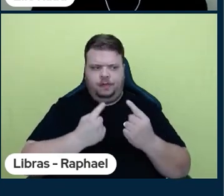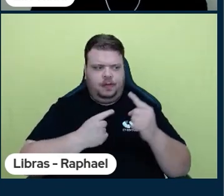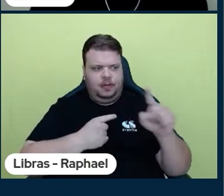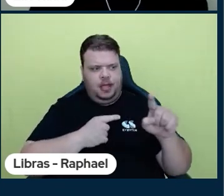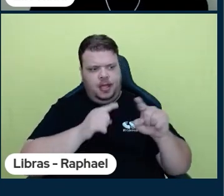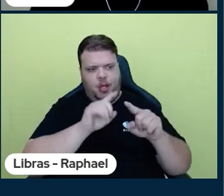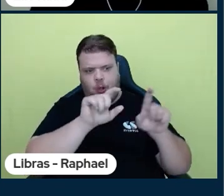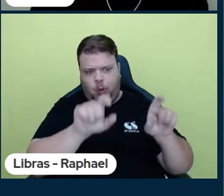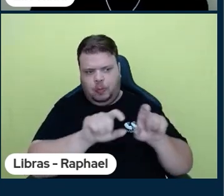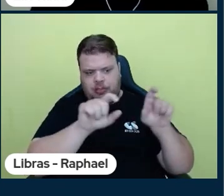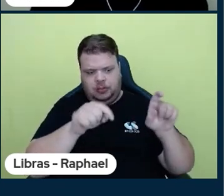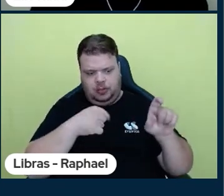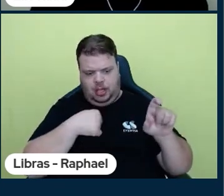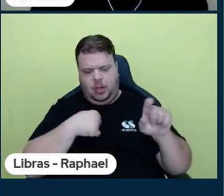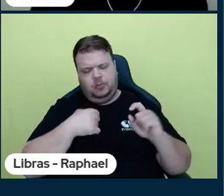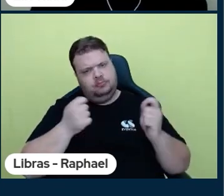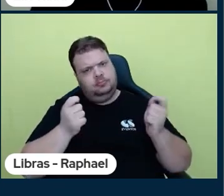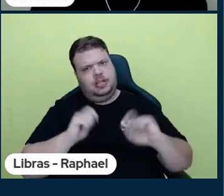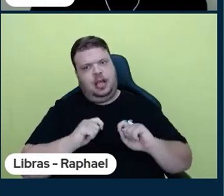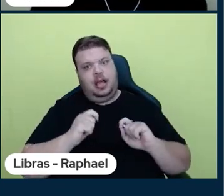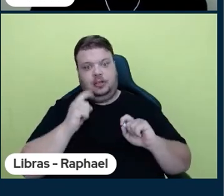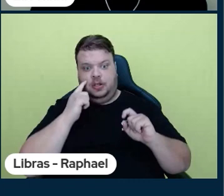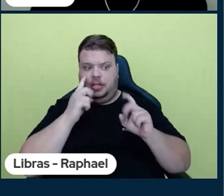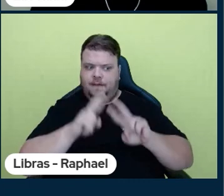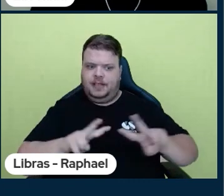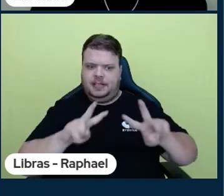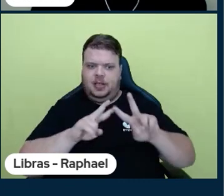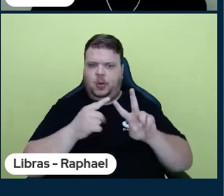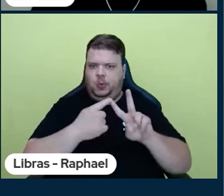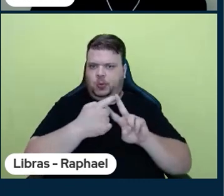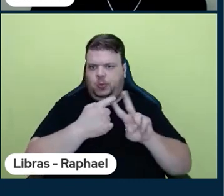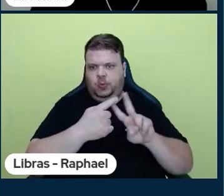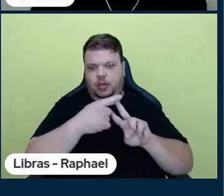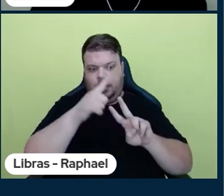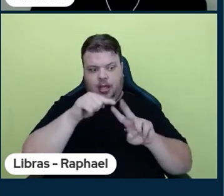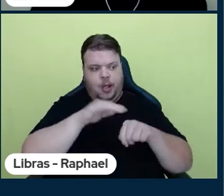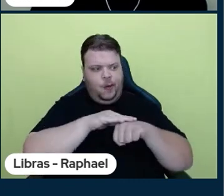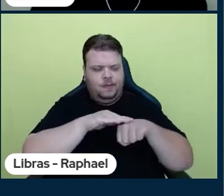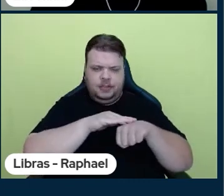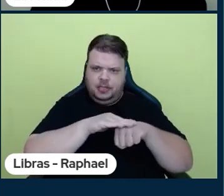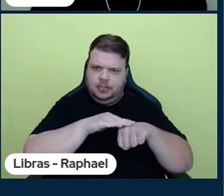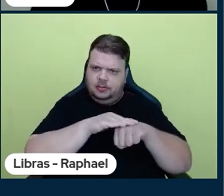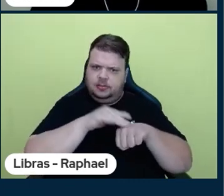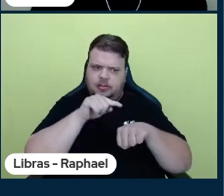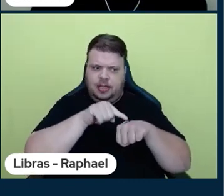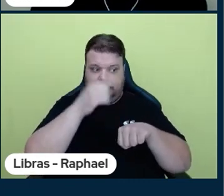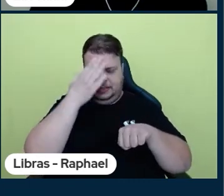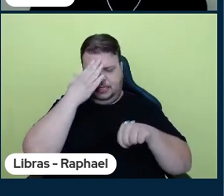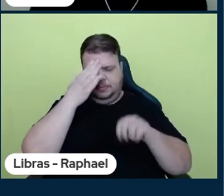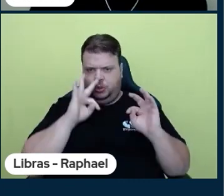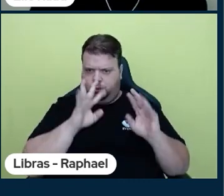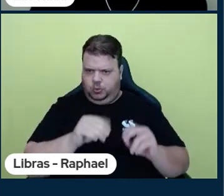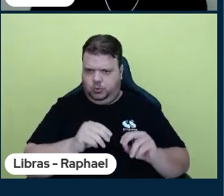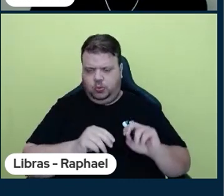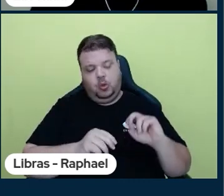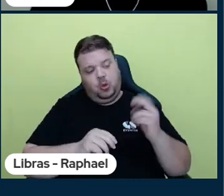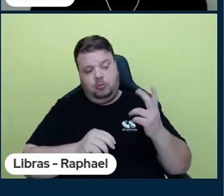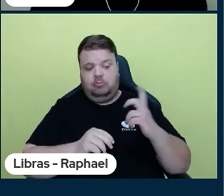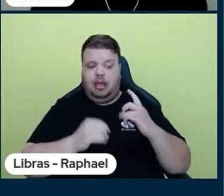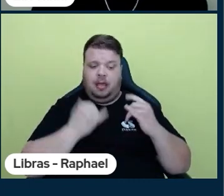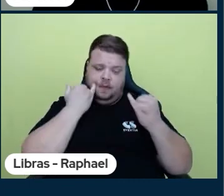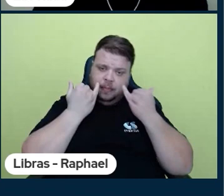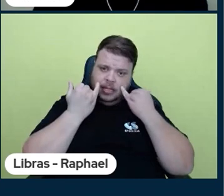information. In our case, we are providing accurate information from our website by